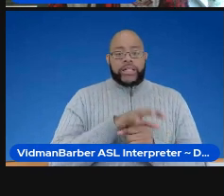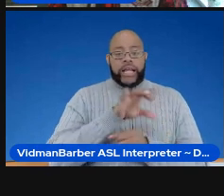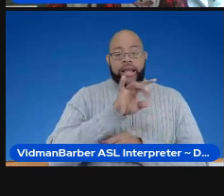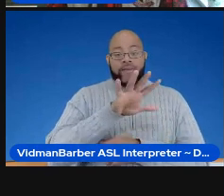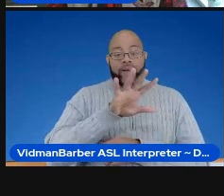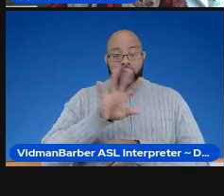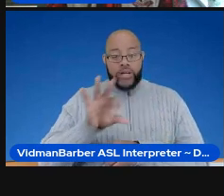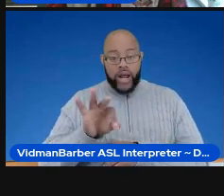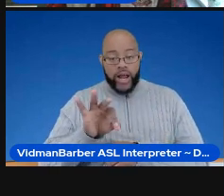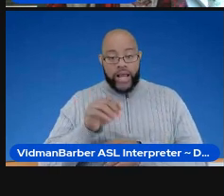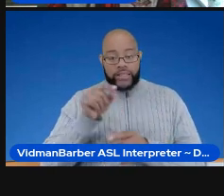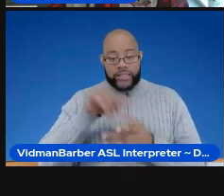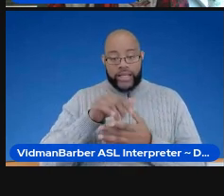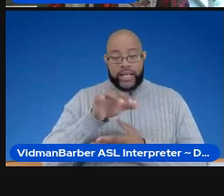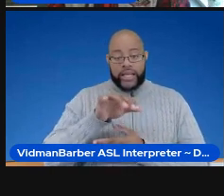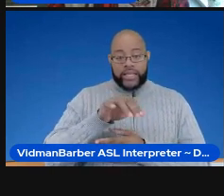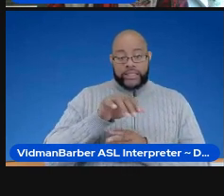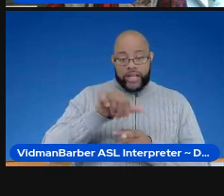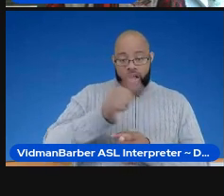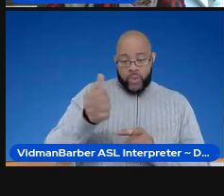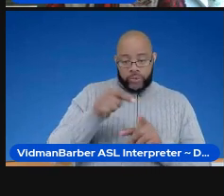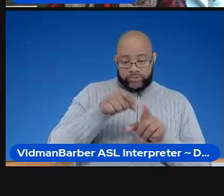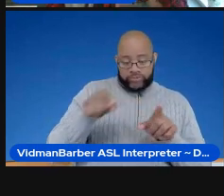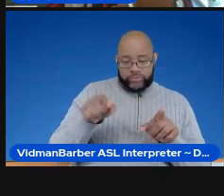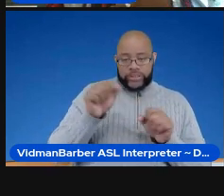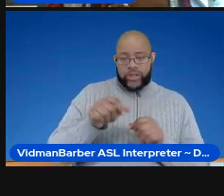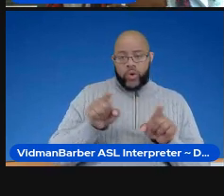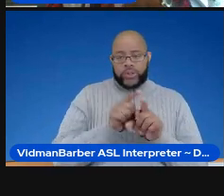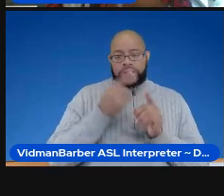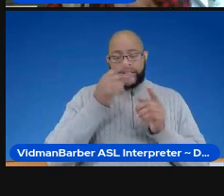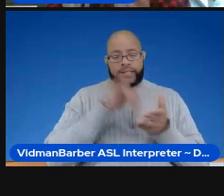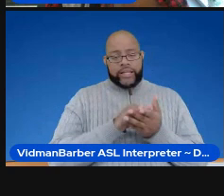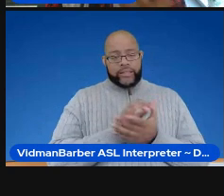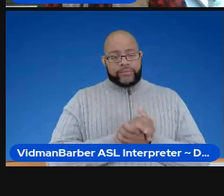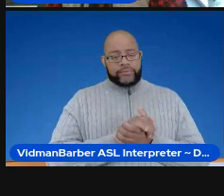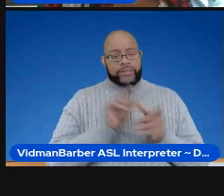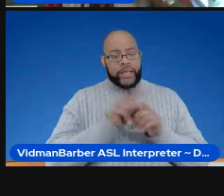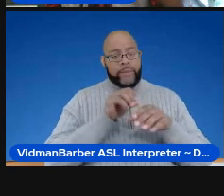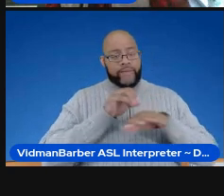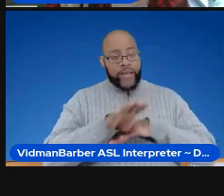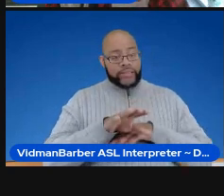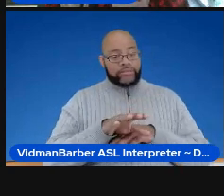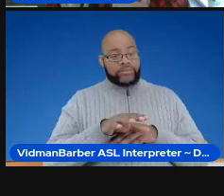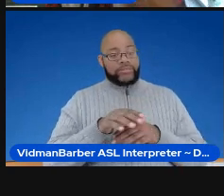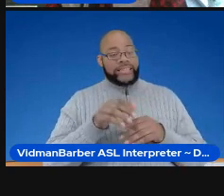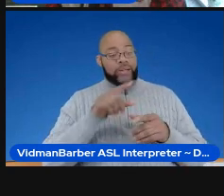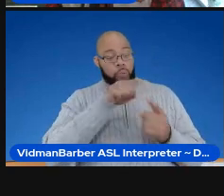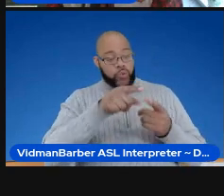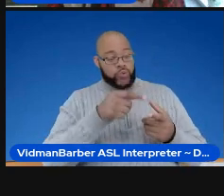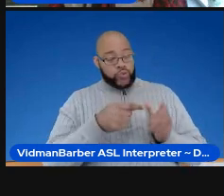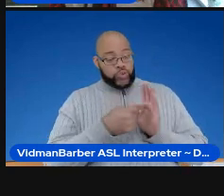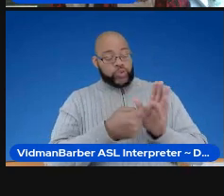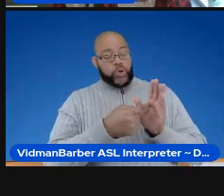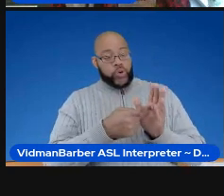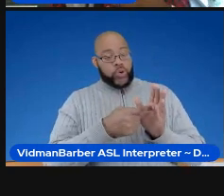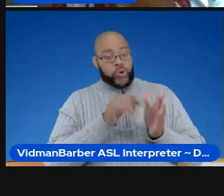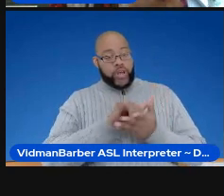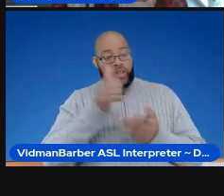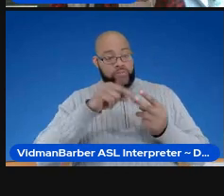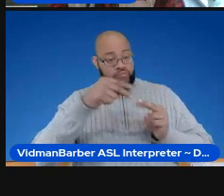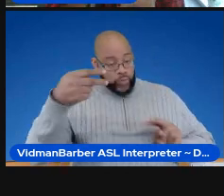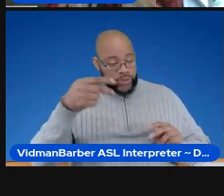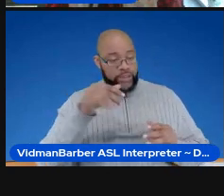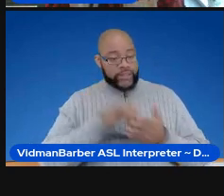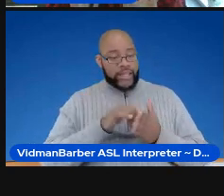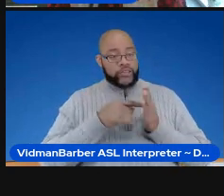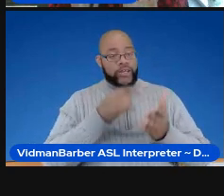and the HCC827. We can actually show that same effect is present even when you express an exogenous protein, which